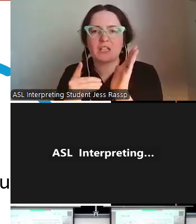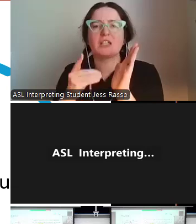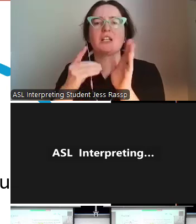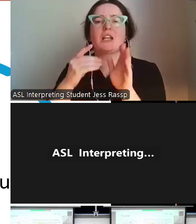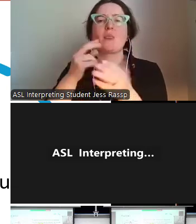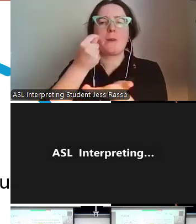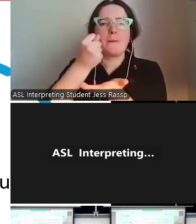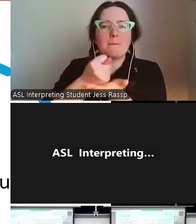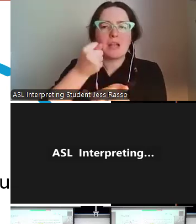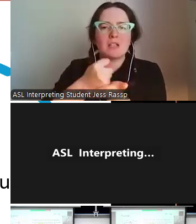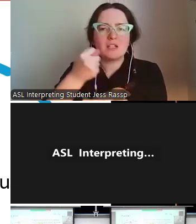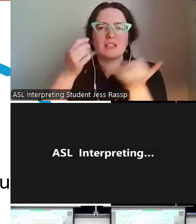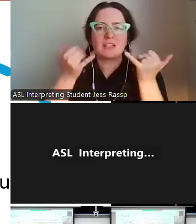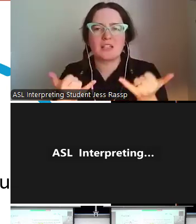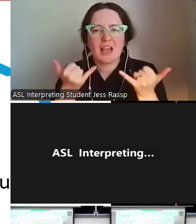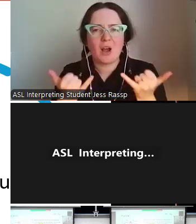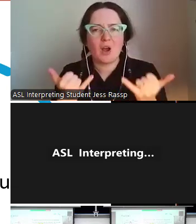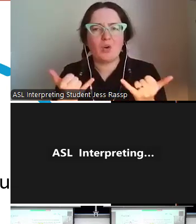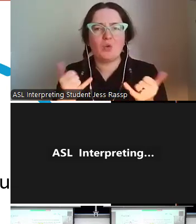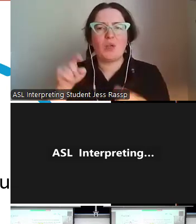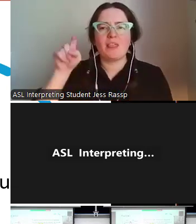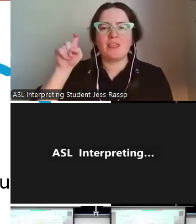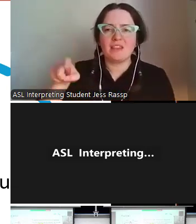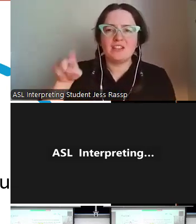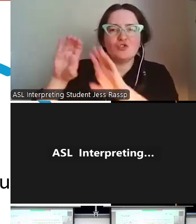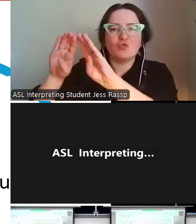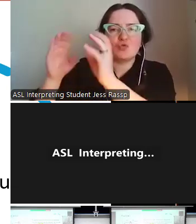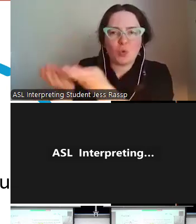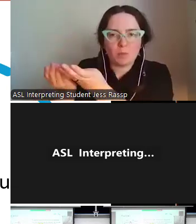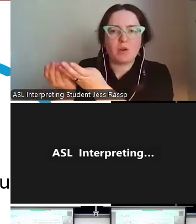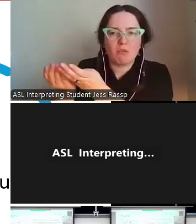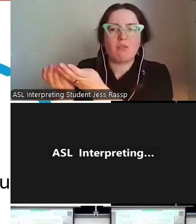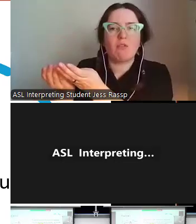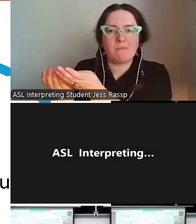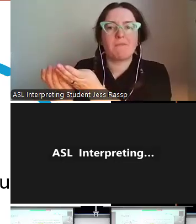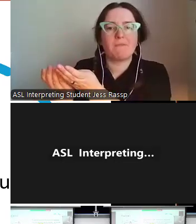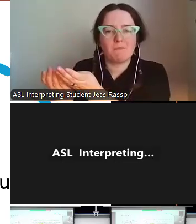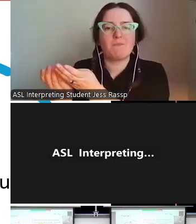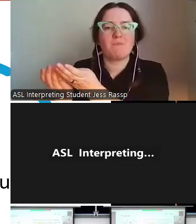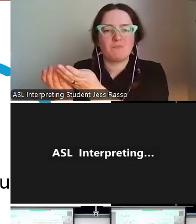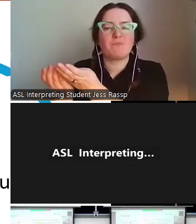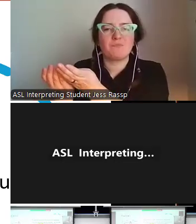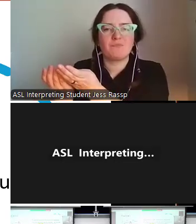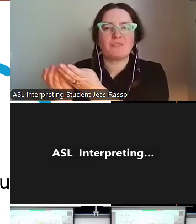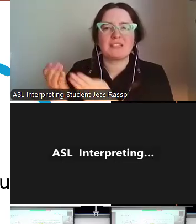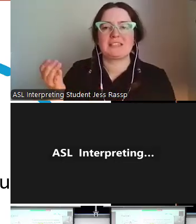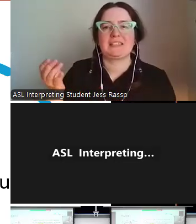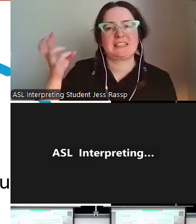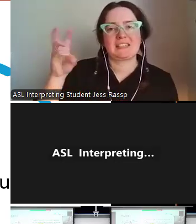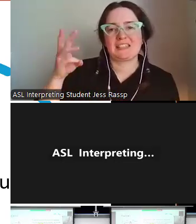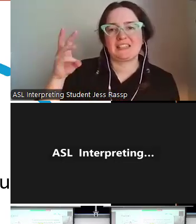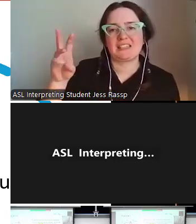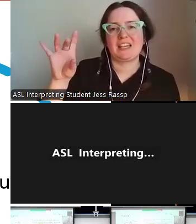right now that they're this class. So I guess it's I don't know if class 1684, I'm not sure what I don't